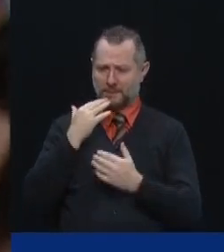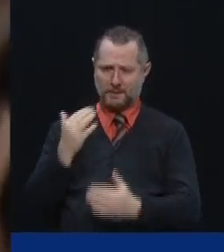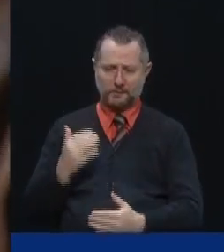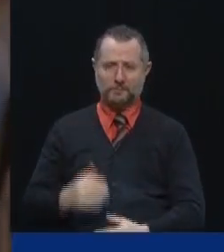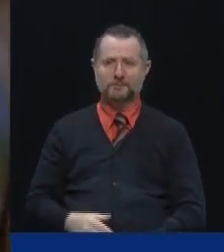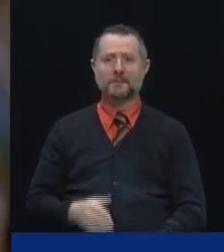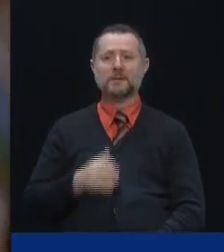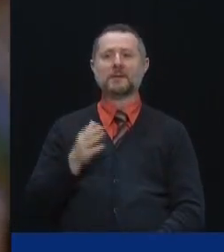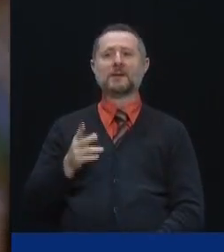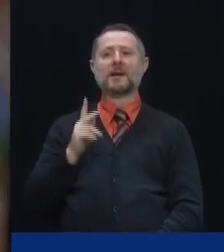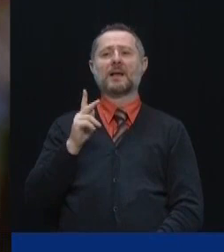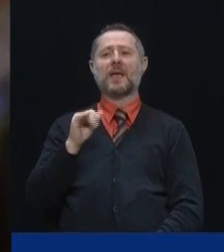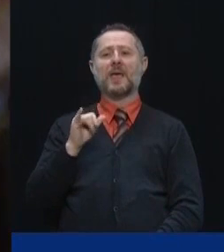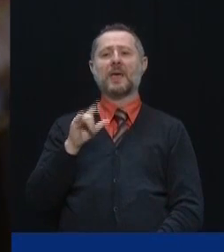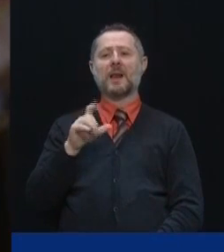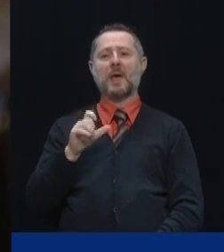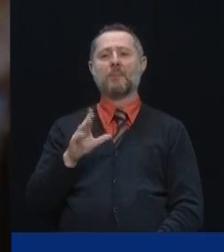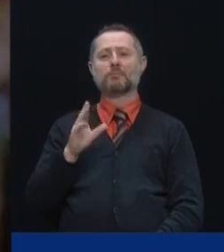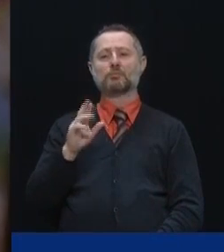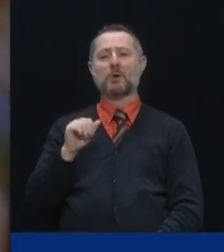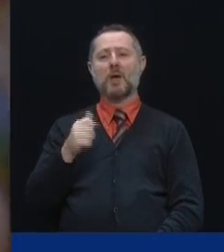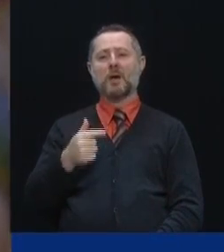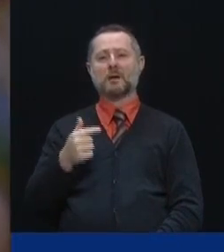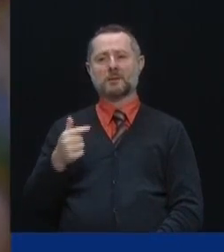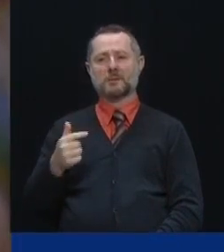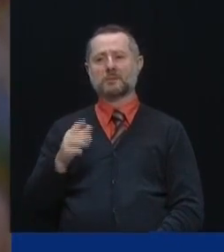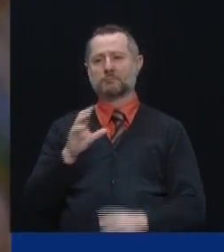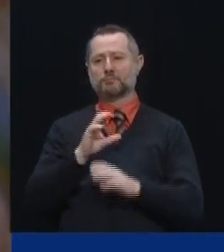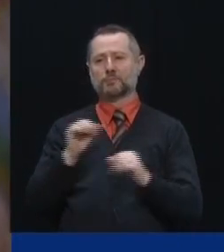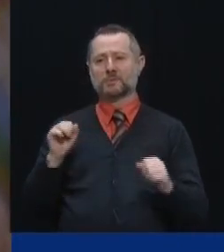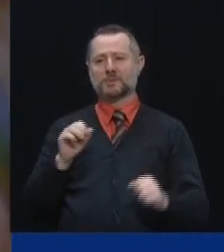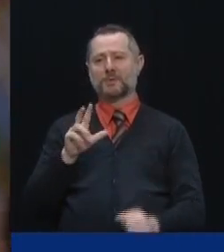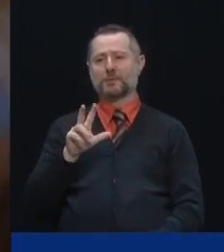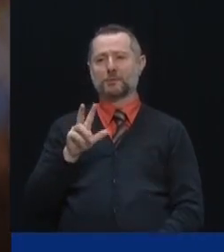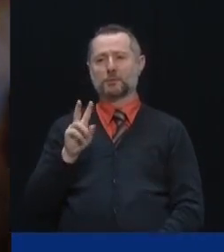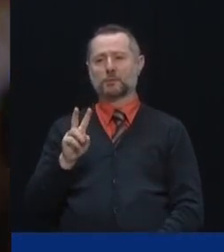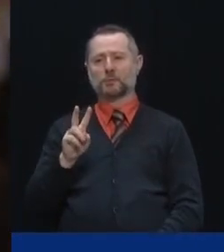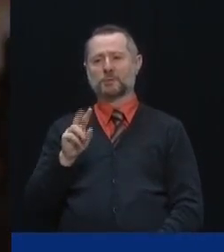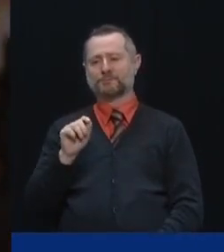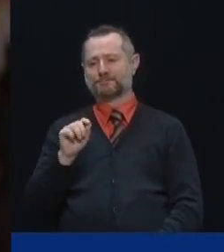Kyle Bragg, president of 32BJ, is going to be joining us.